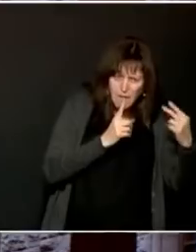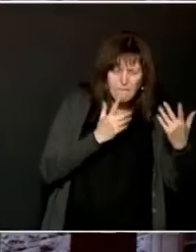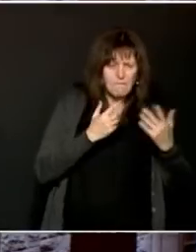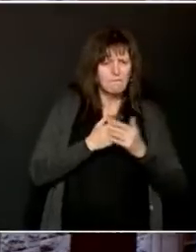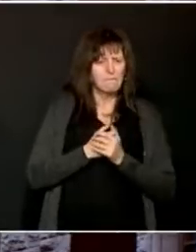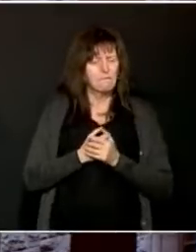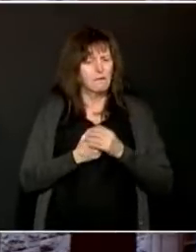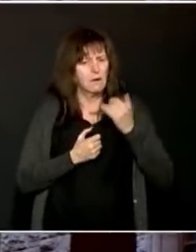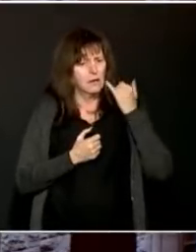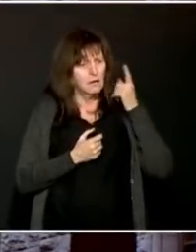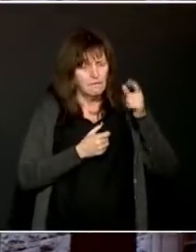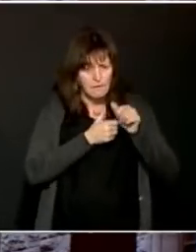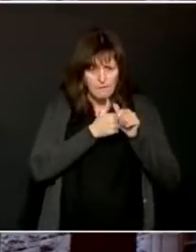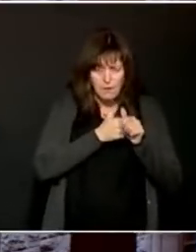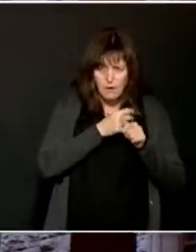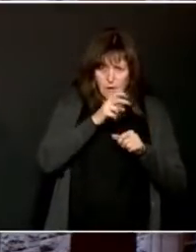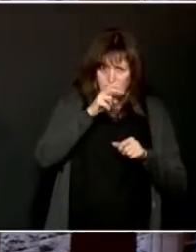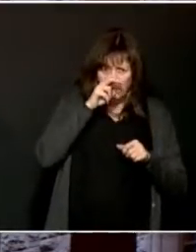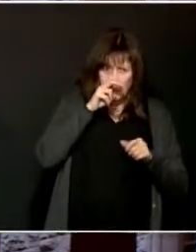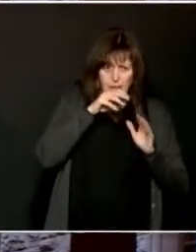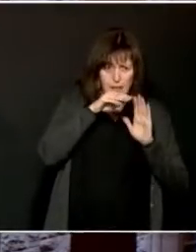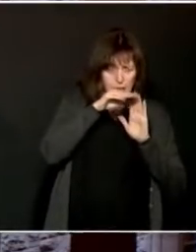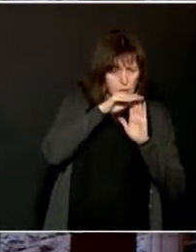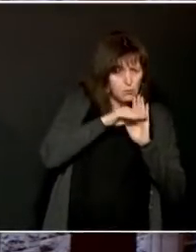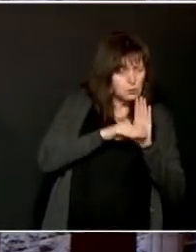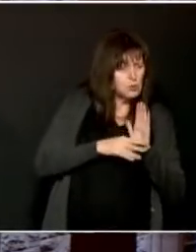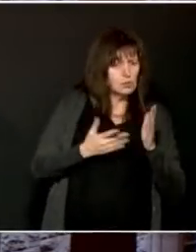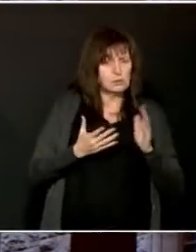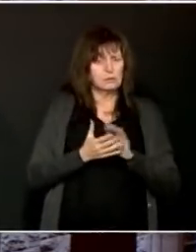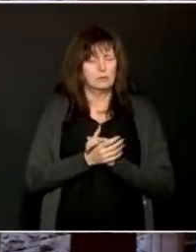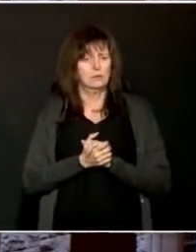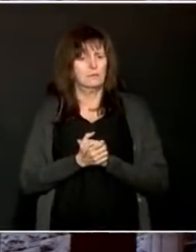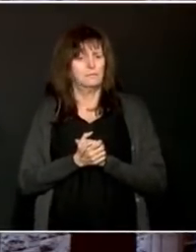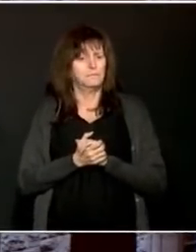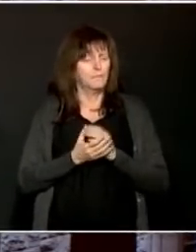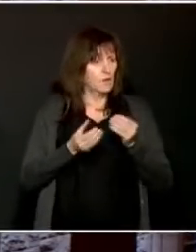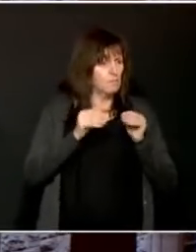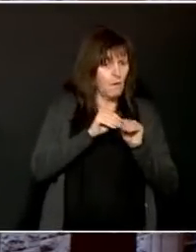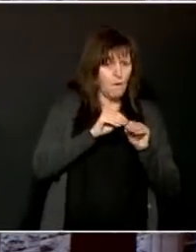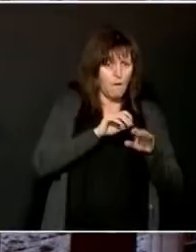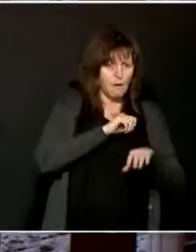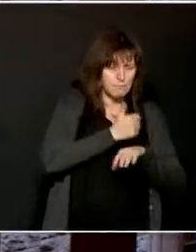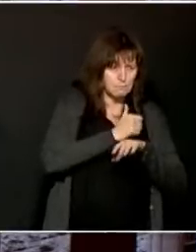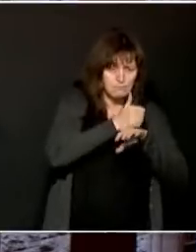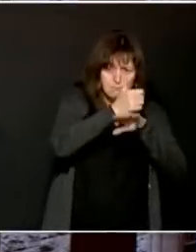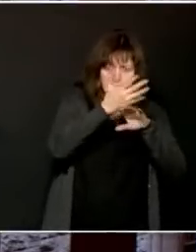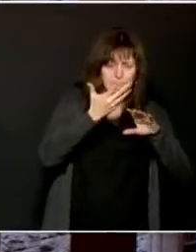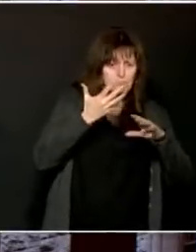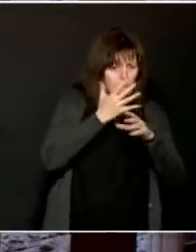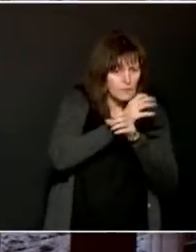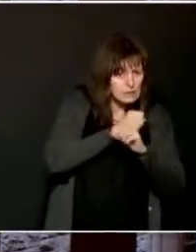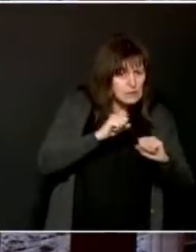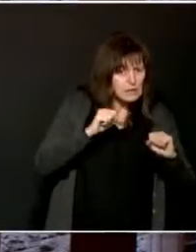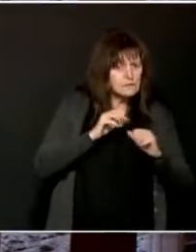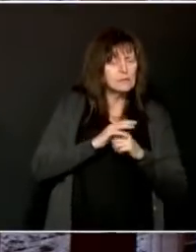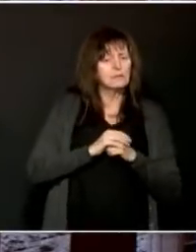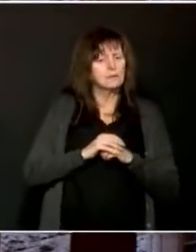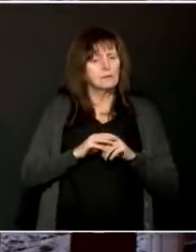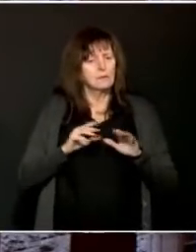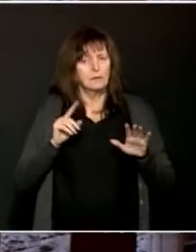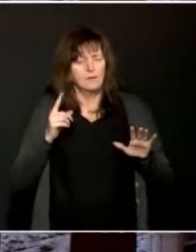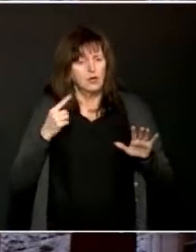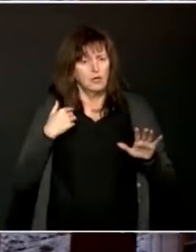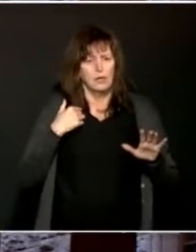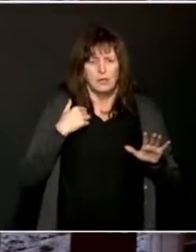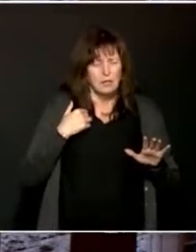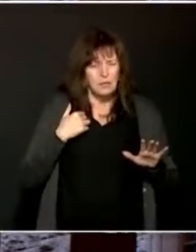in place, and to be persuaded by that. That means people, we call it reservation initially. You have to register when you go in. We